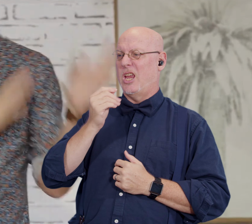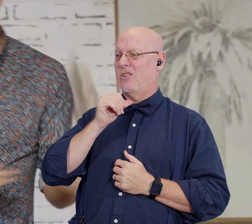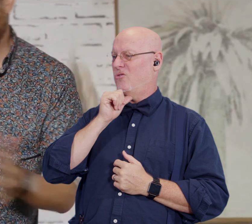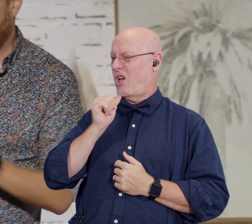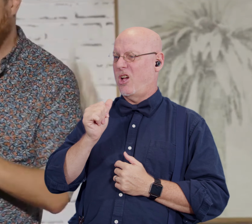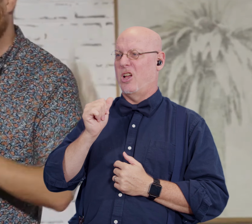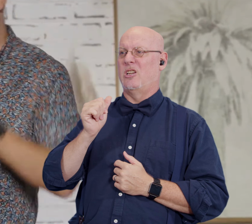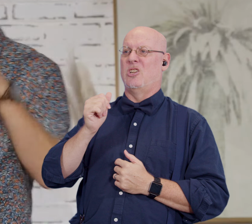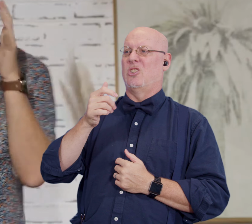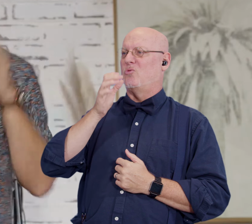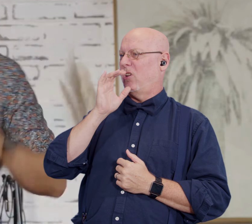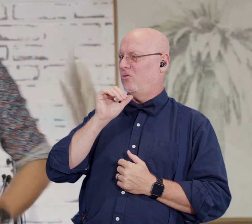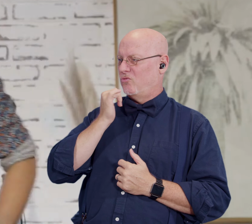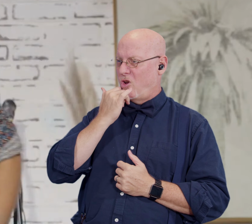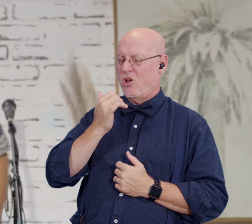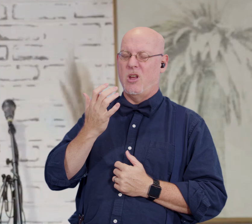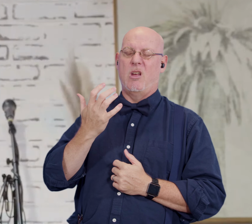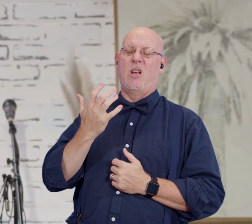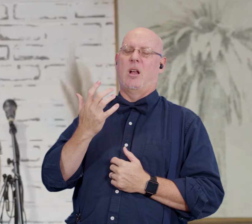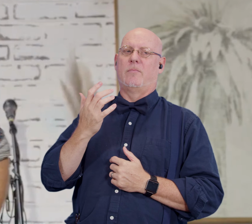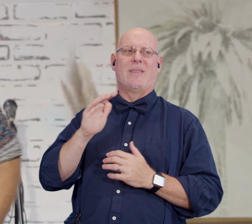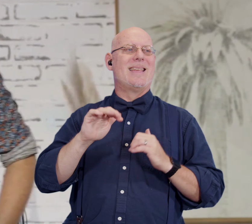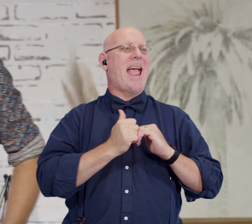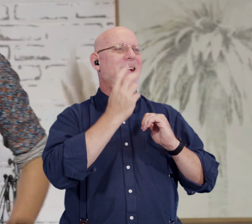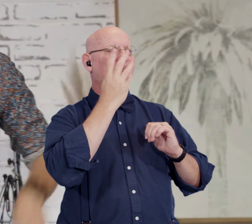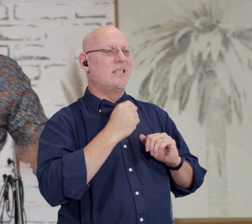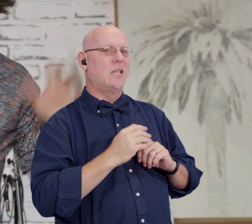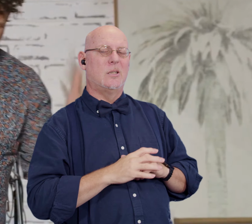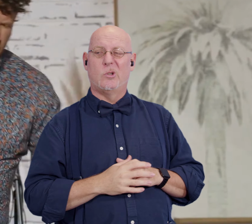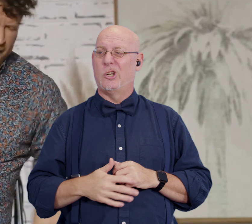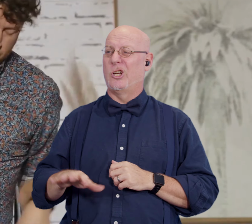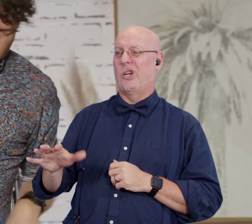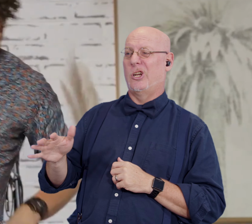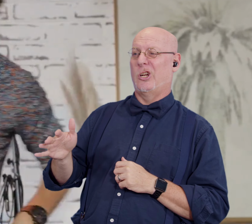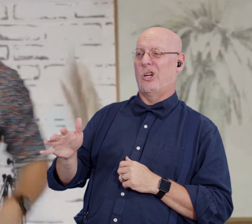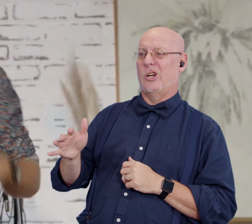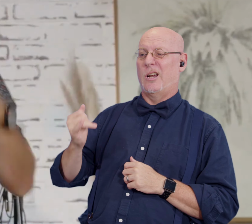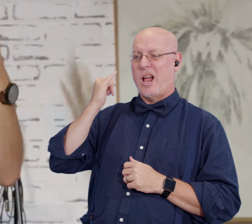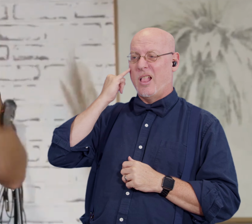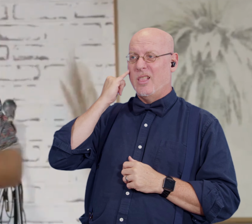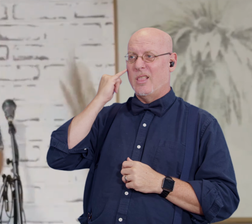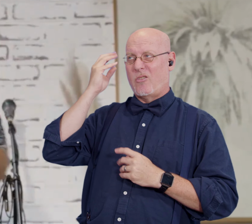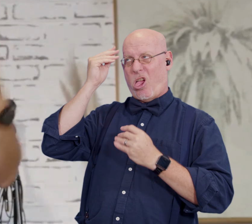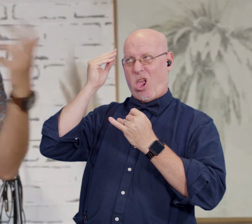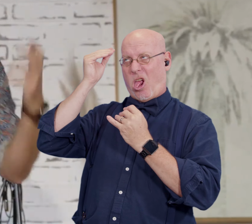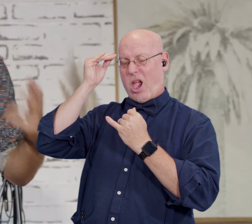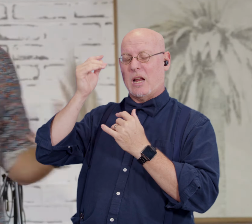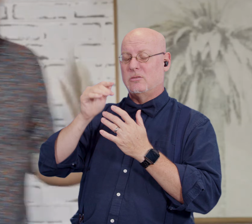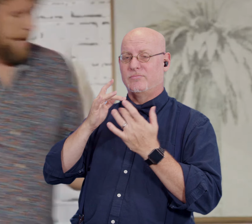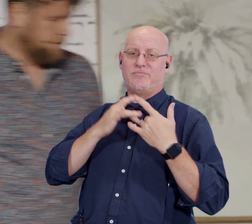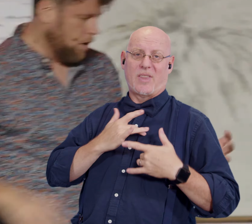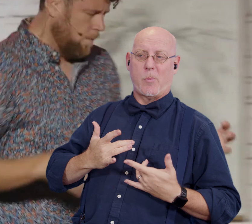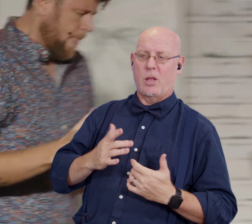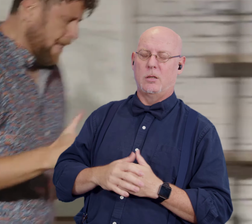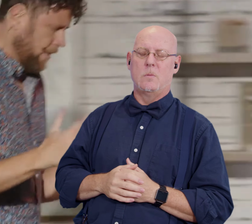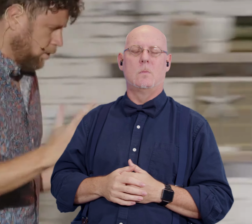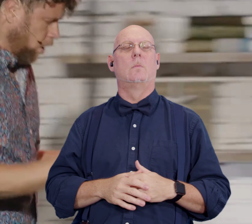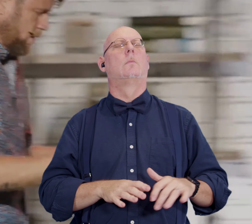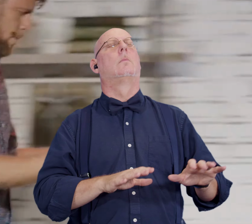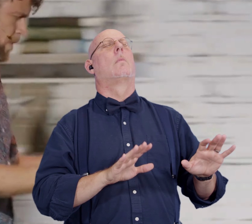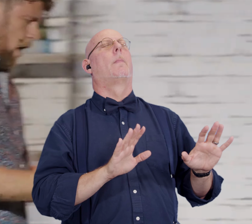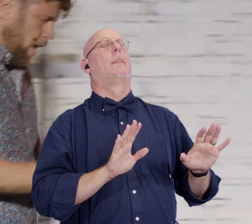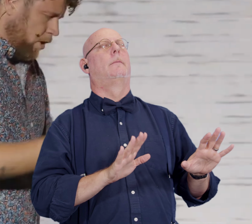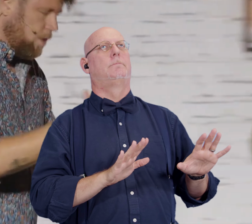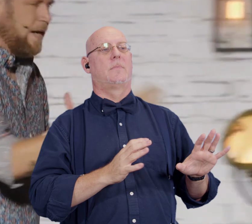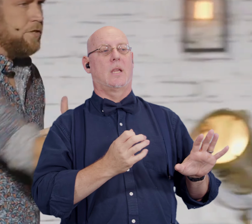what I shouldn't. I drink what I shouldn't. Like, it's just terrible. How's your sleep pattern? That's all right at times, unless there's a lot in my head, which is typical. And so he's like,